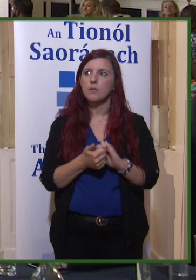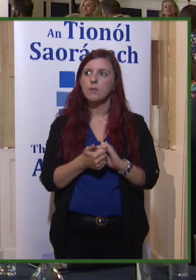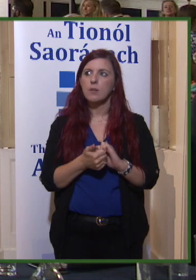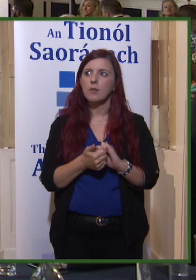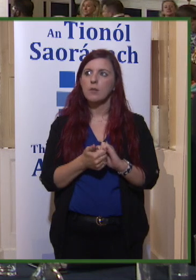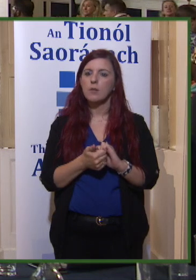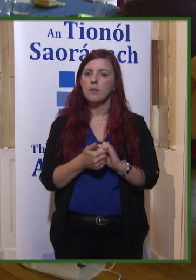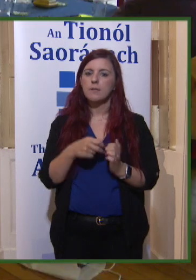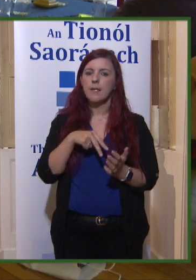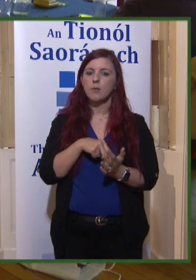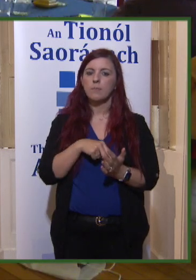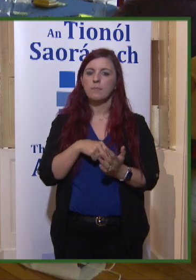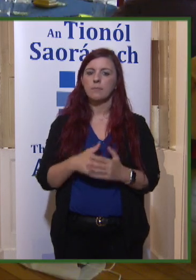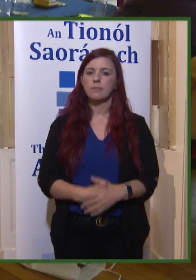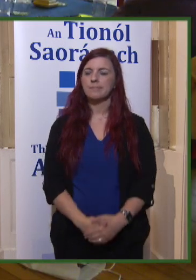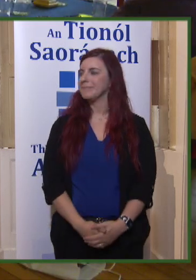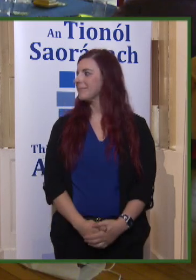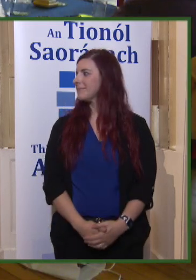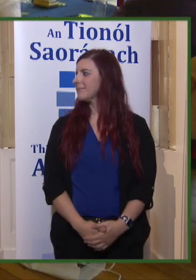please stand up?